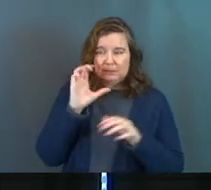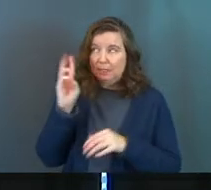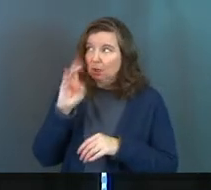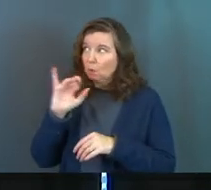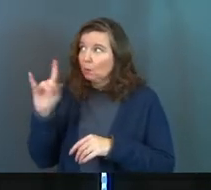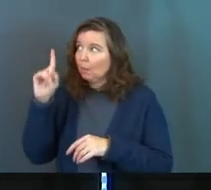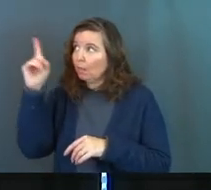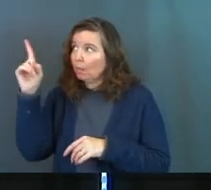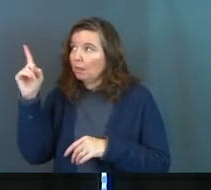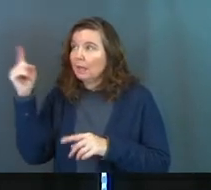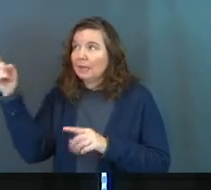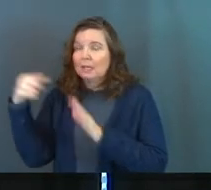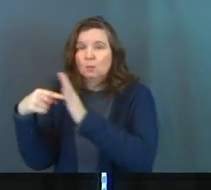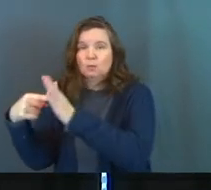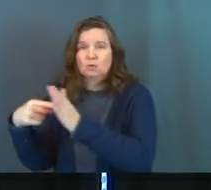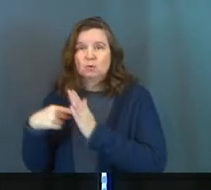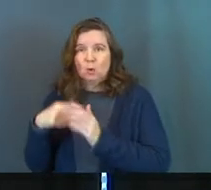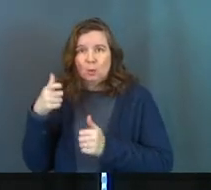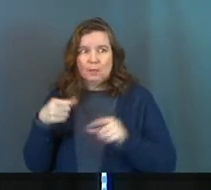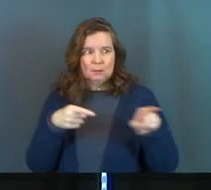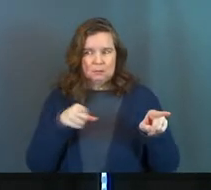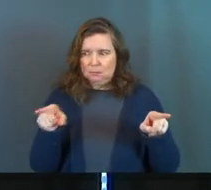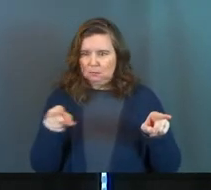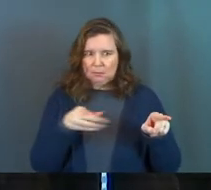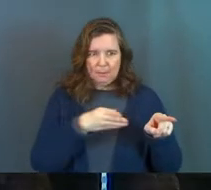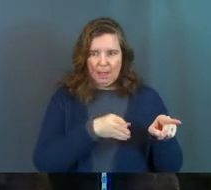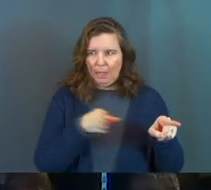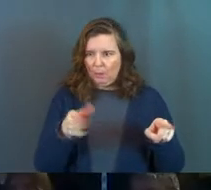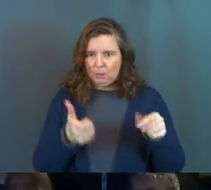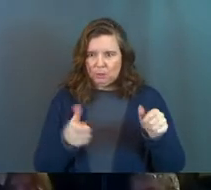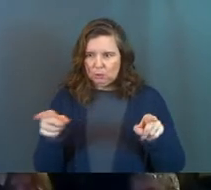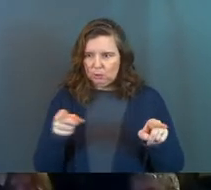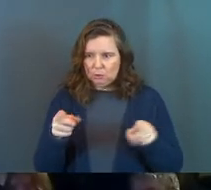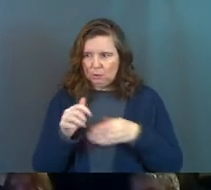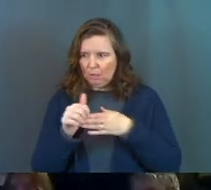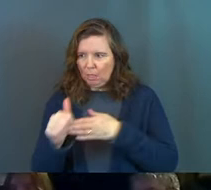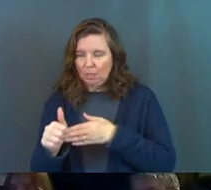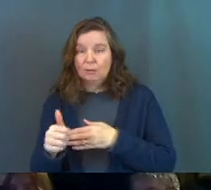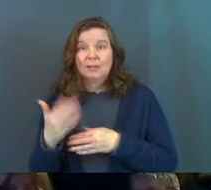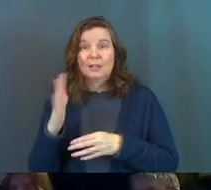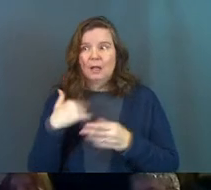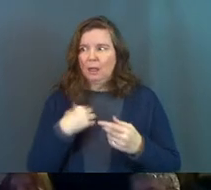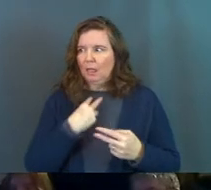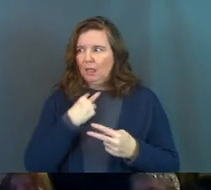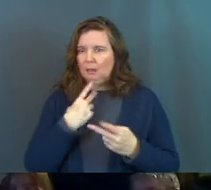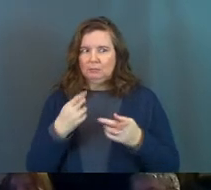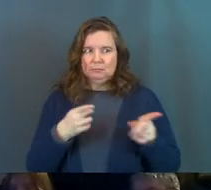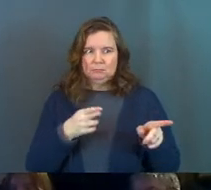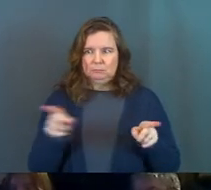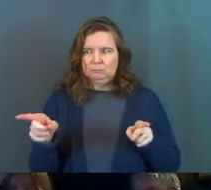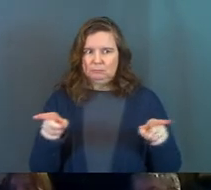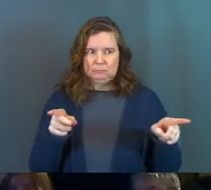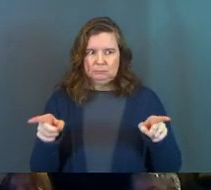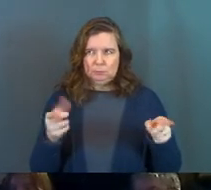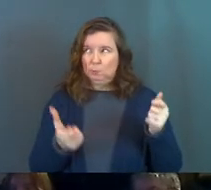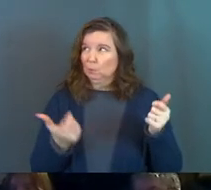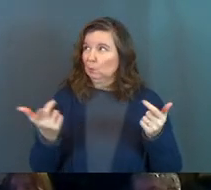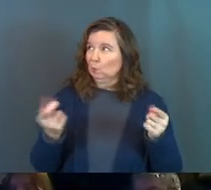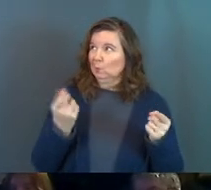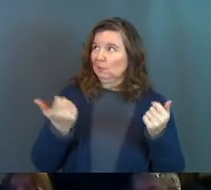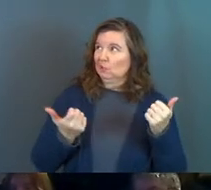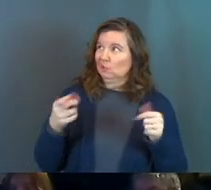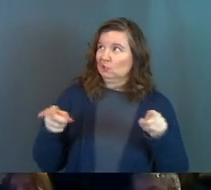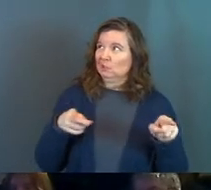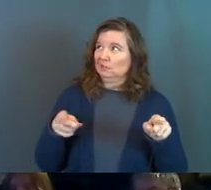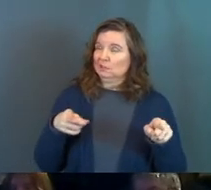show you which path to take. Love this verse. It's like, God, I'm at a crossroads. I got right and I got left. Which one do I